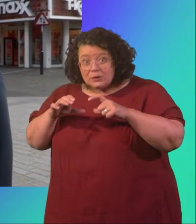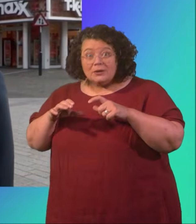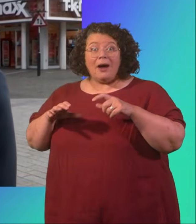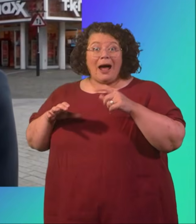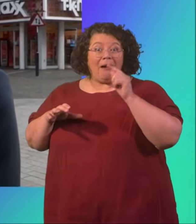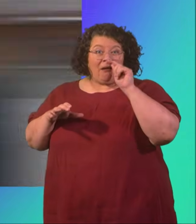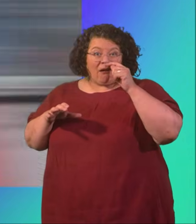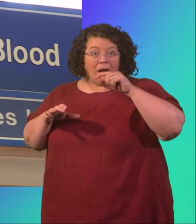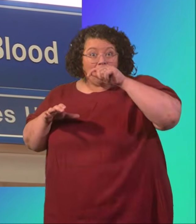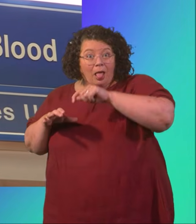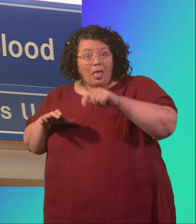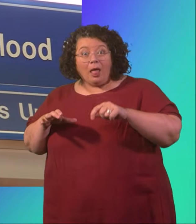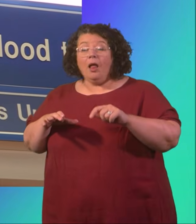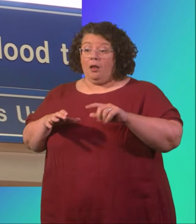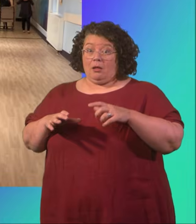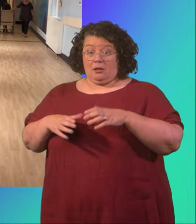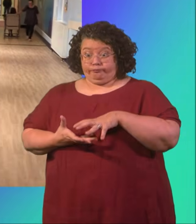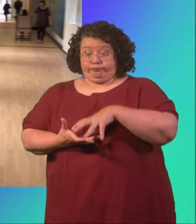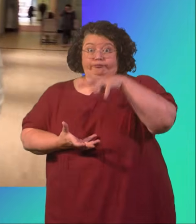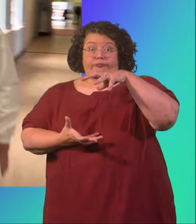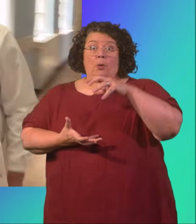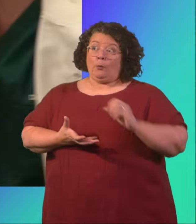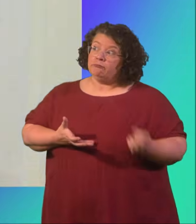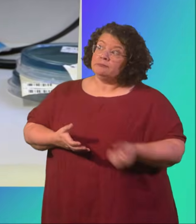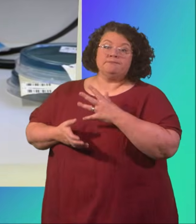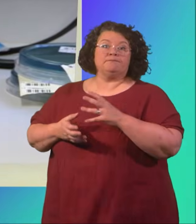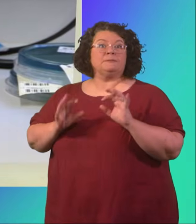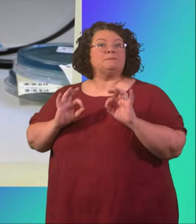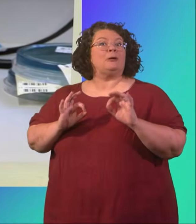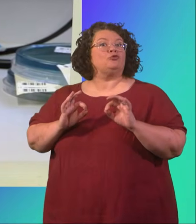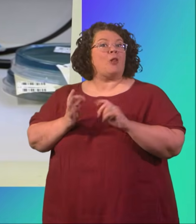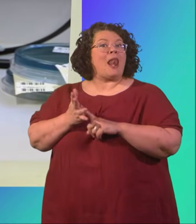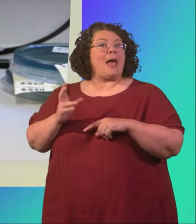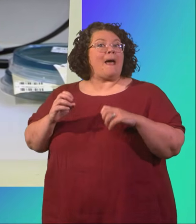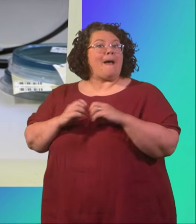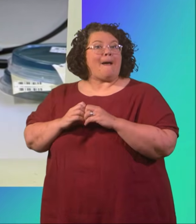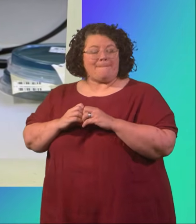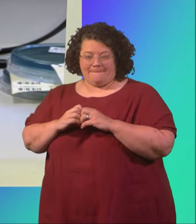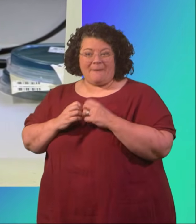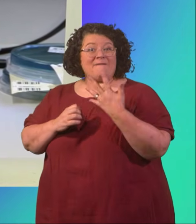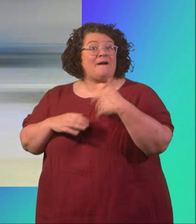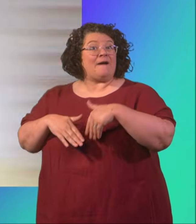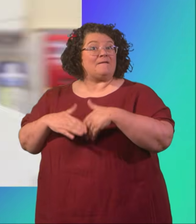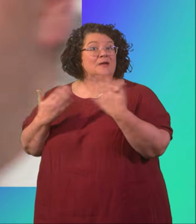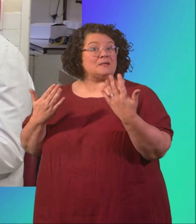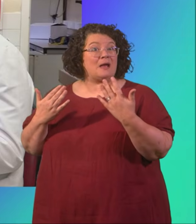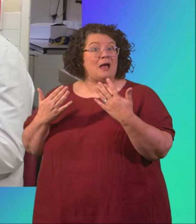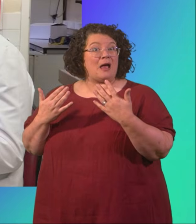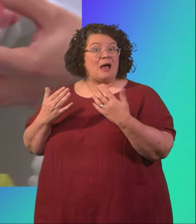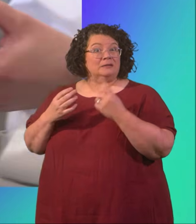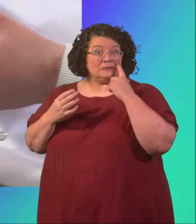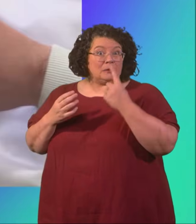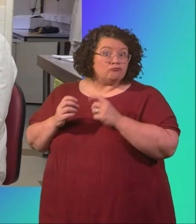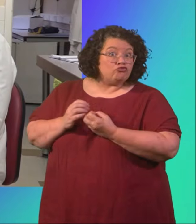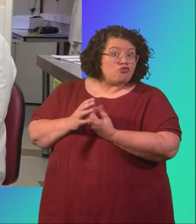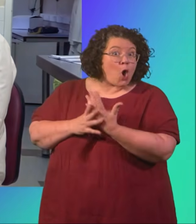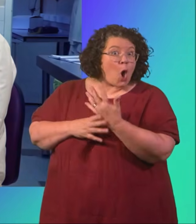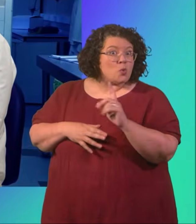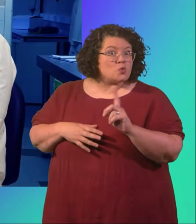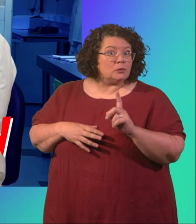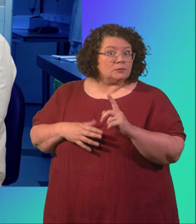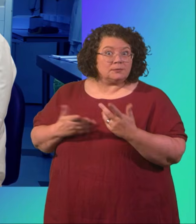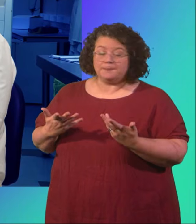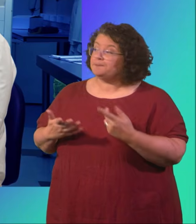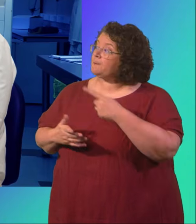grown in a special laboratory. And after 5 days, it's time to see how the bacteria have blossomed. This is Dr. Richard